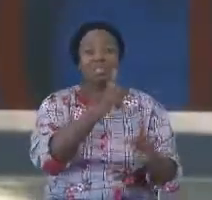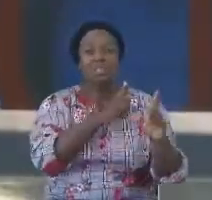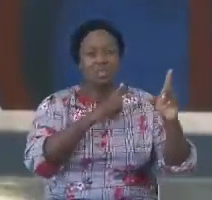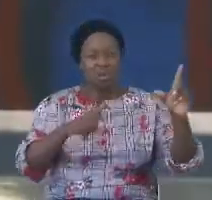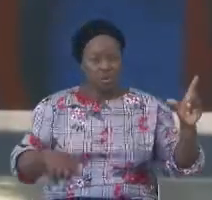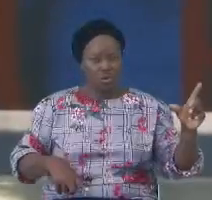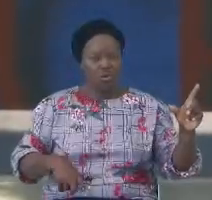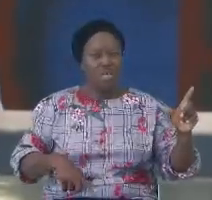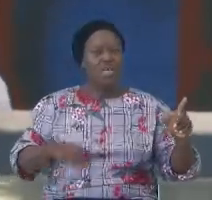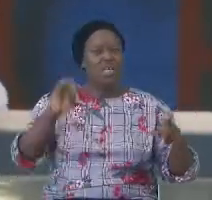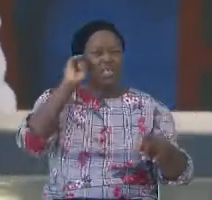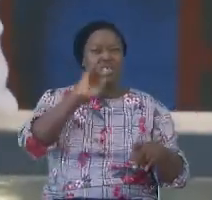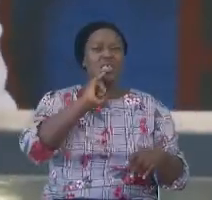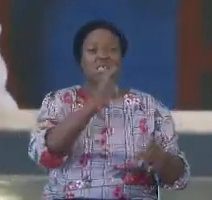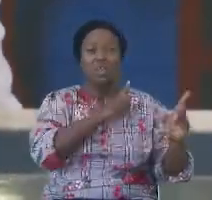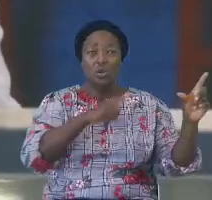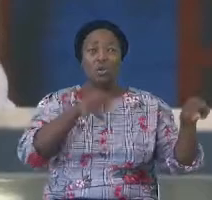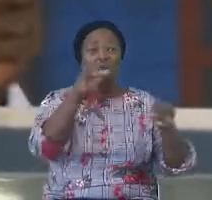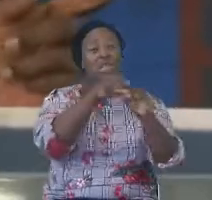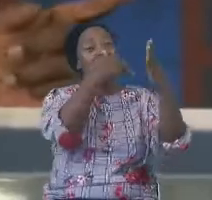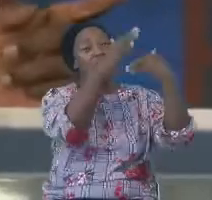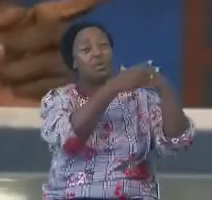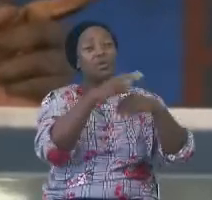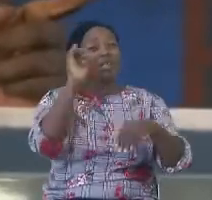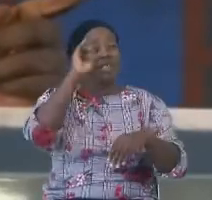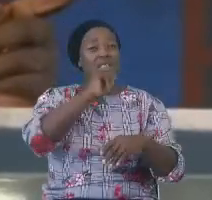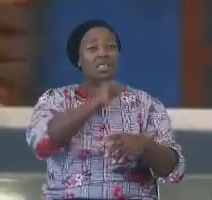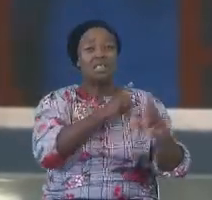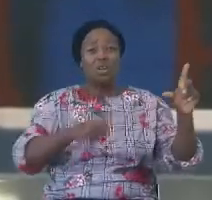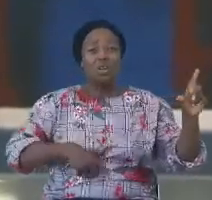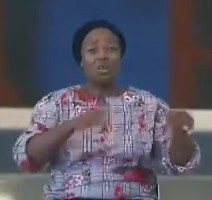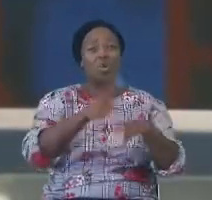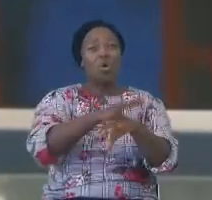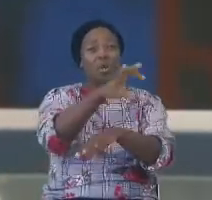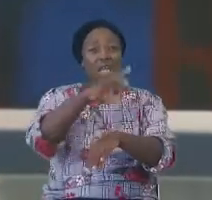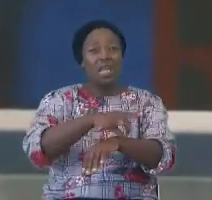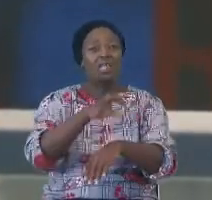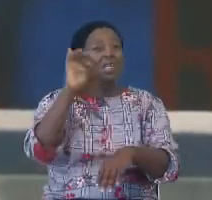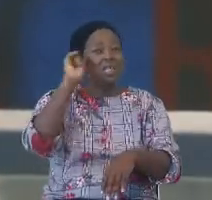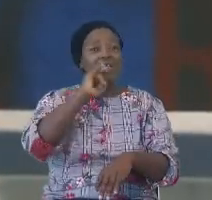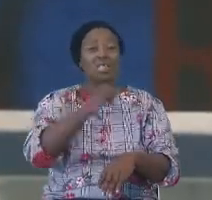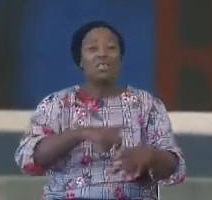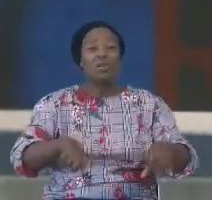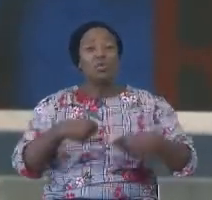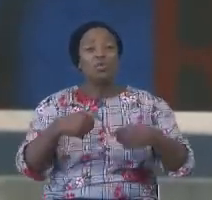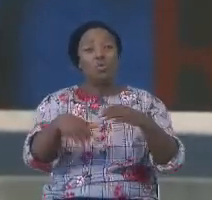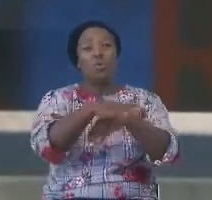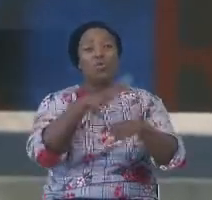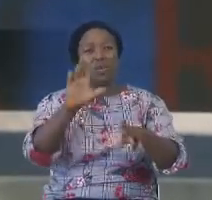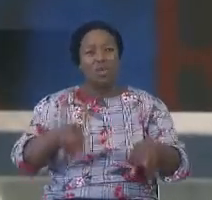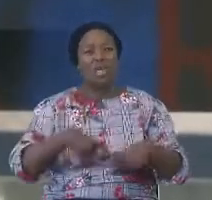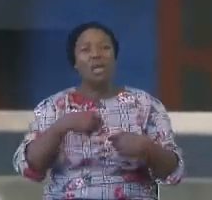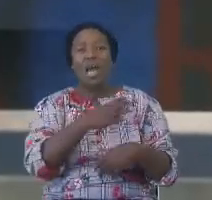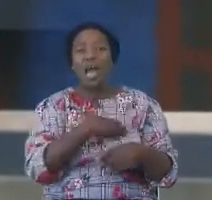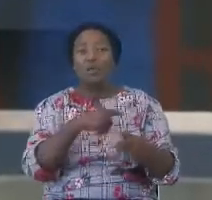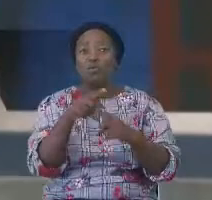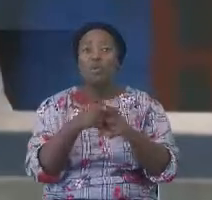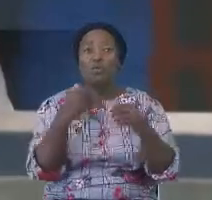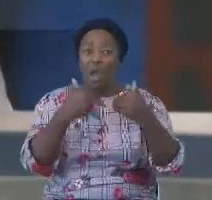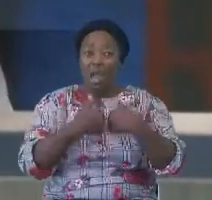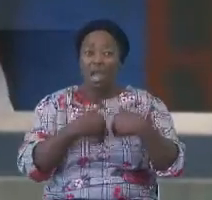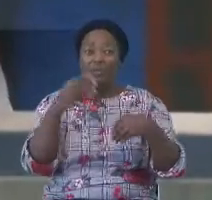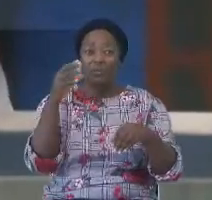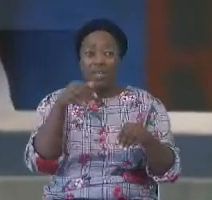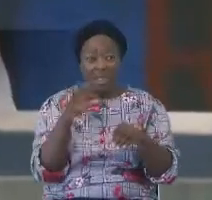you because now he is lord his lord in heaven his lord on earth